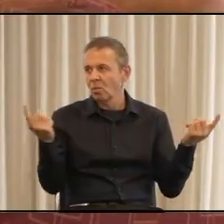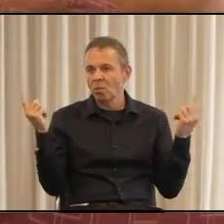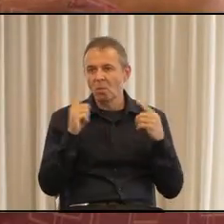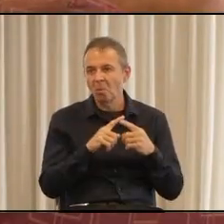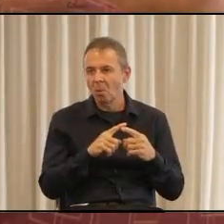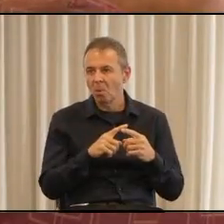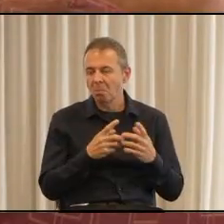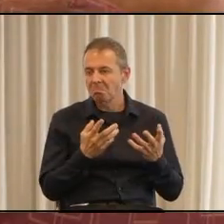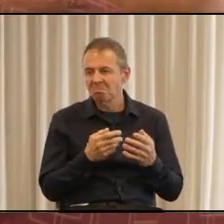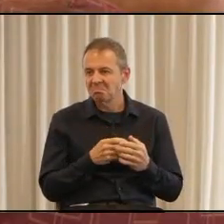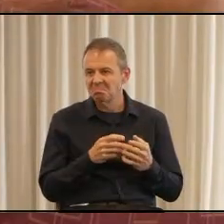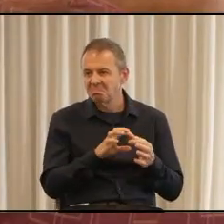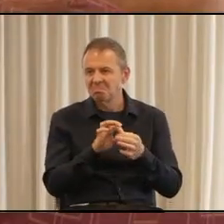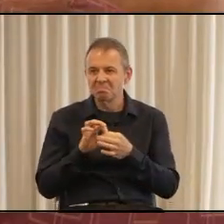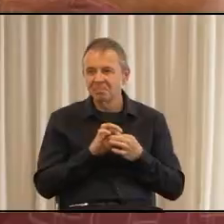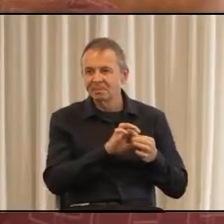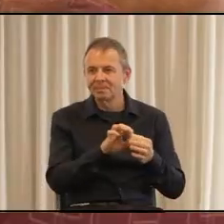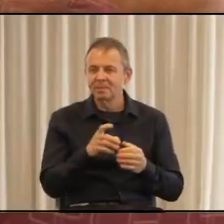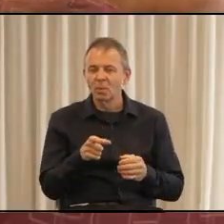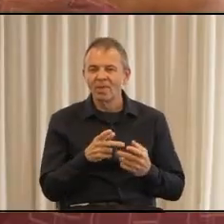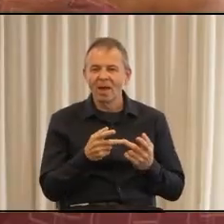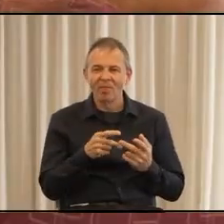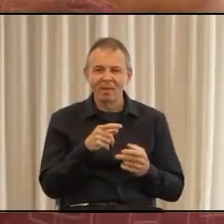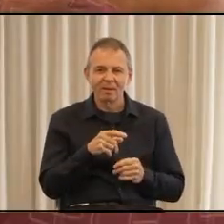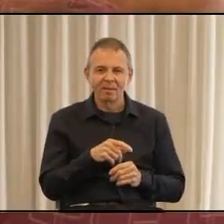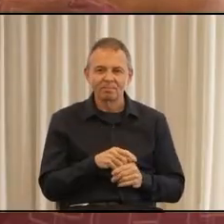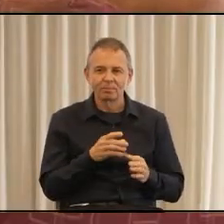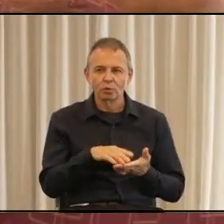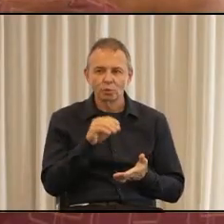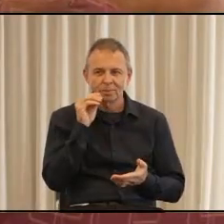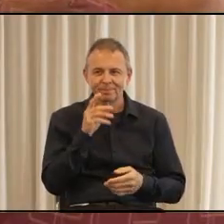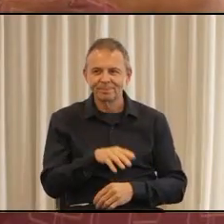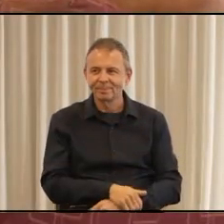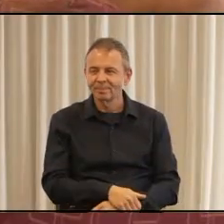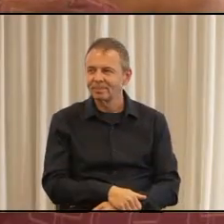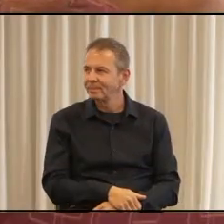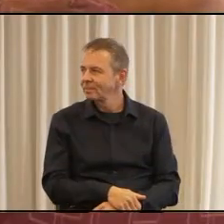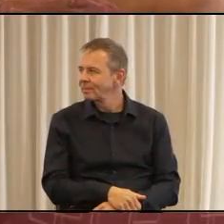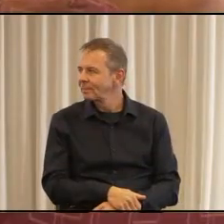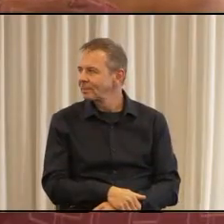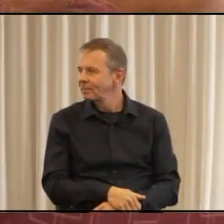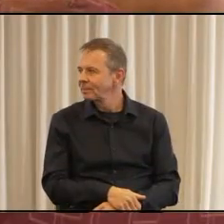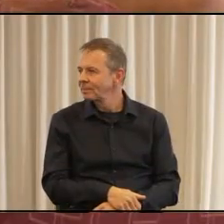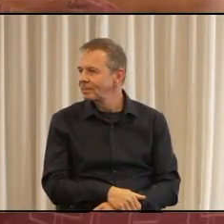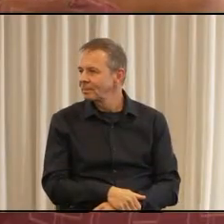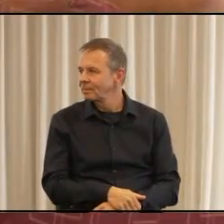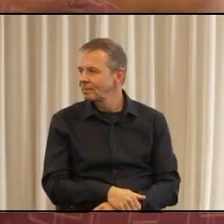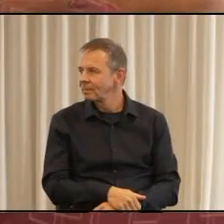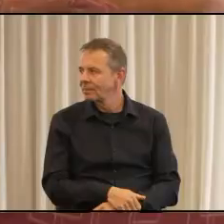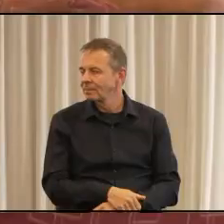so she's engaged with those women. Yeah, so do you want me to elaborate any more on that one, or?